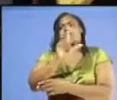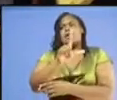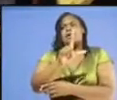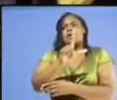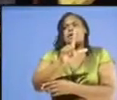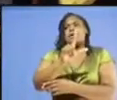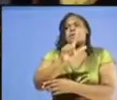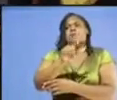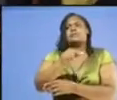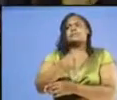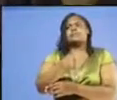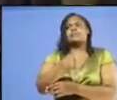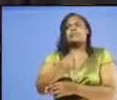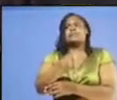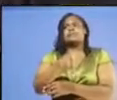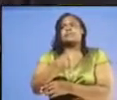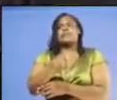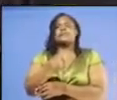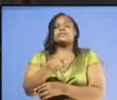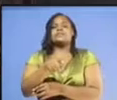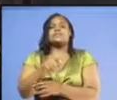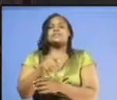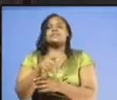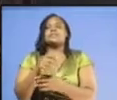When my friends all